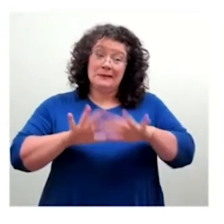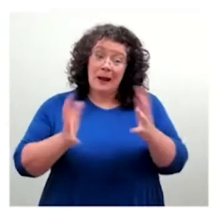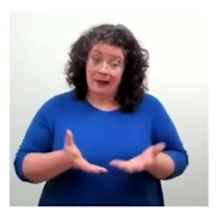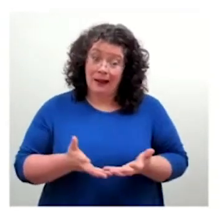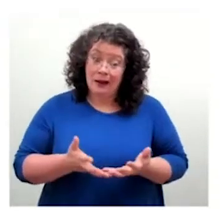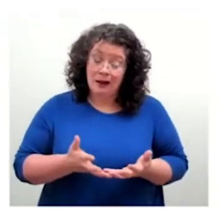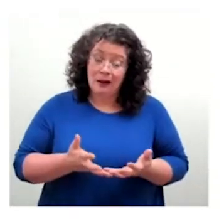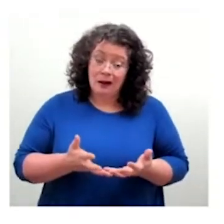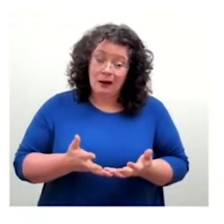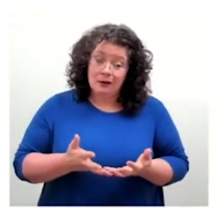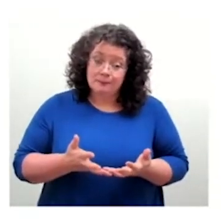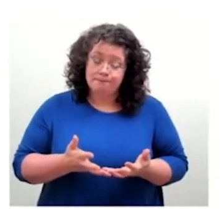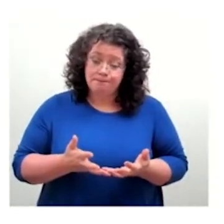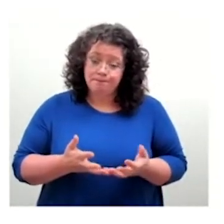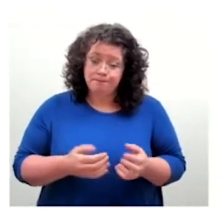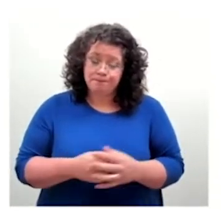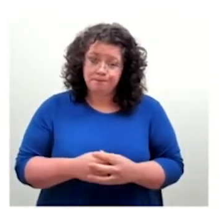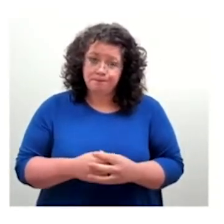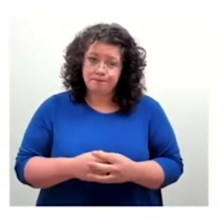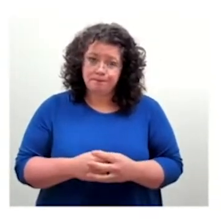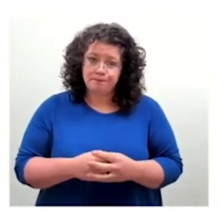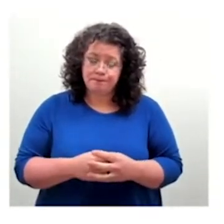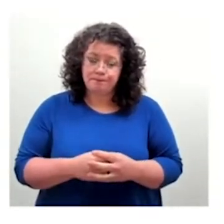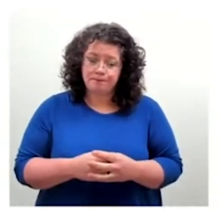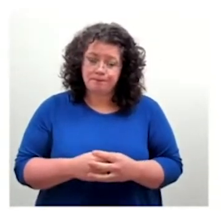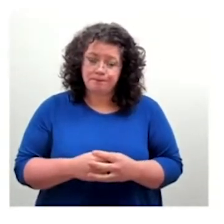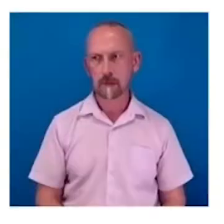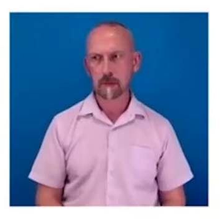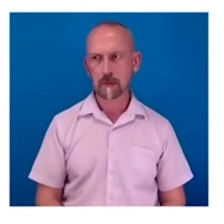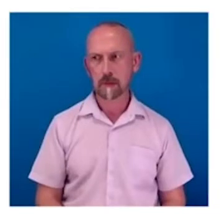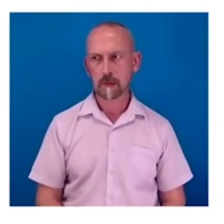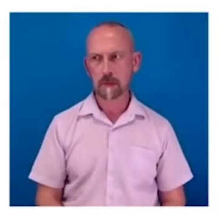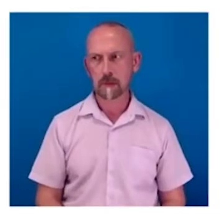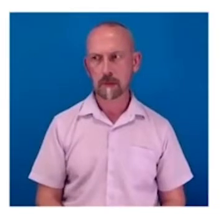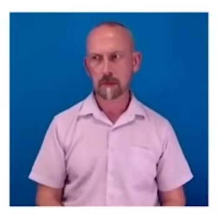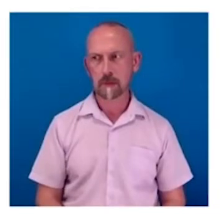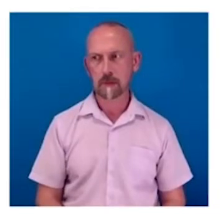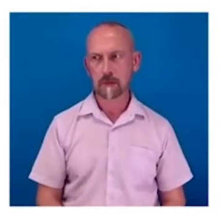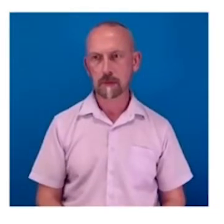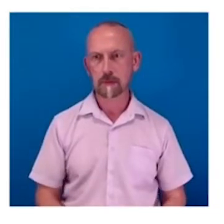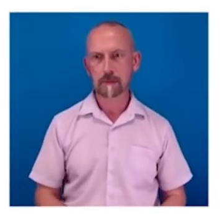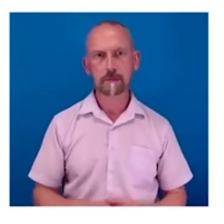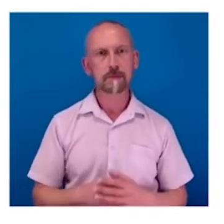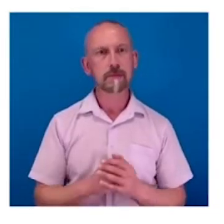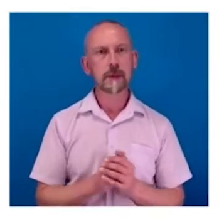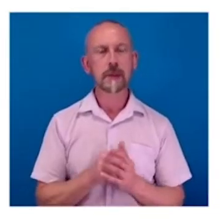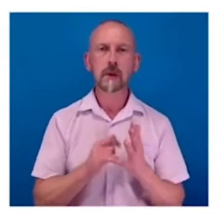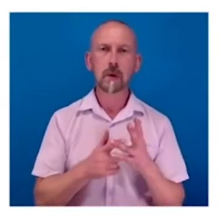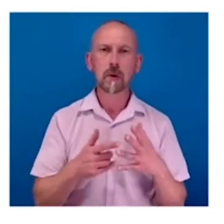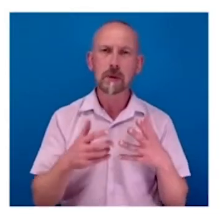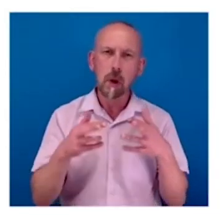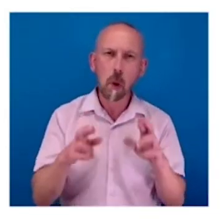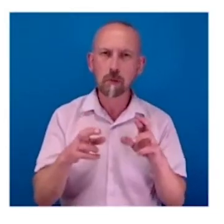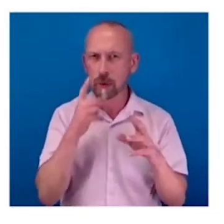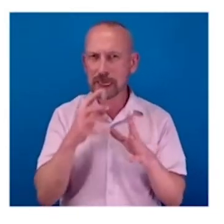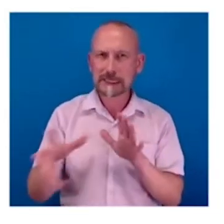do the best out of it and improve the accessibility using this situation. Yeah. Good point, Yuval.